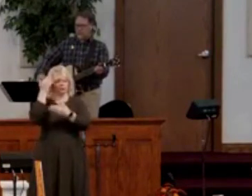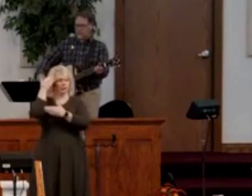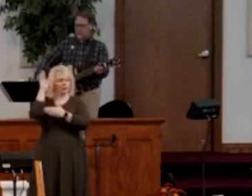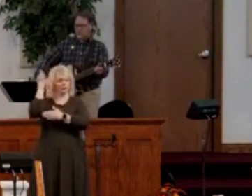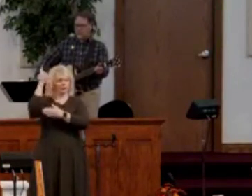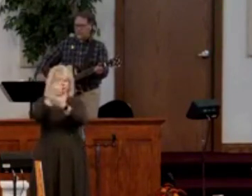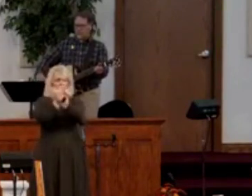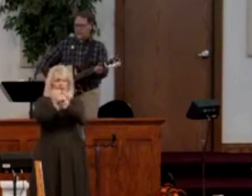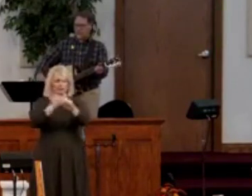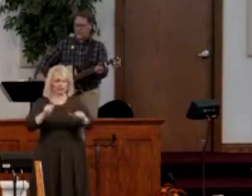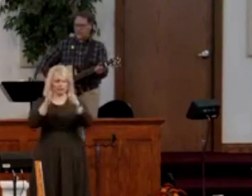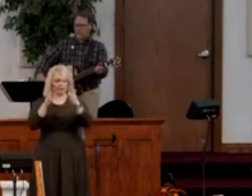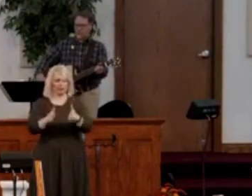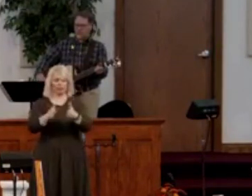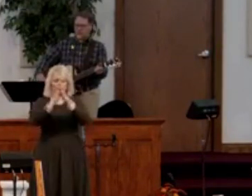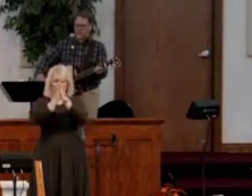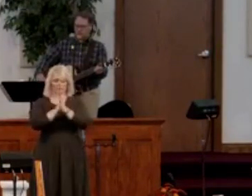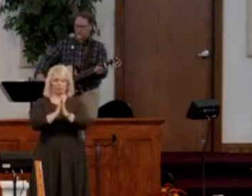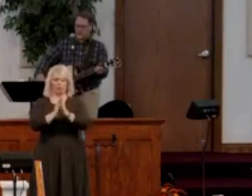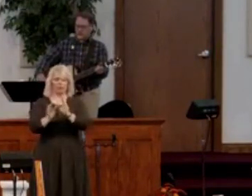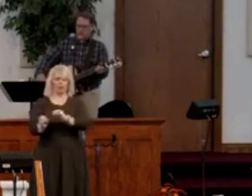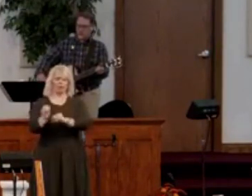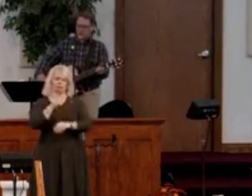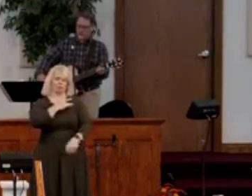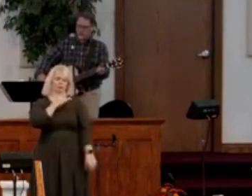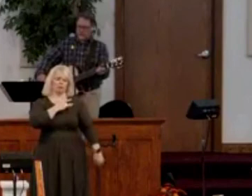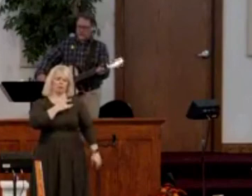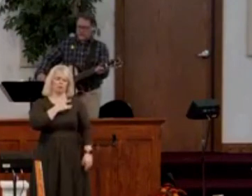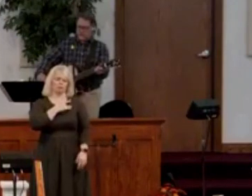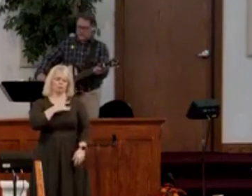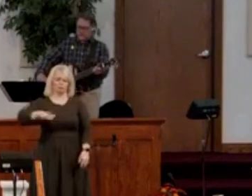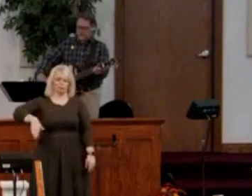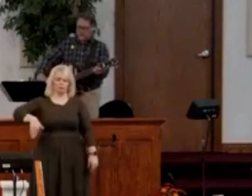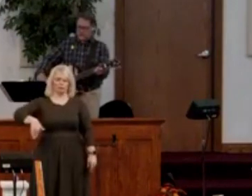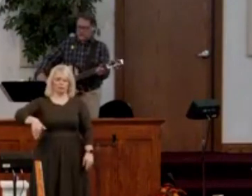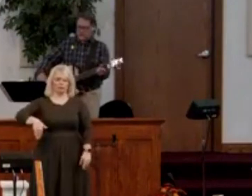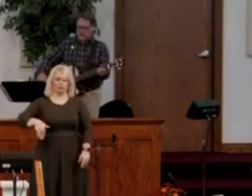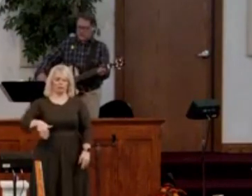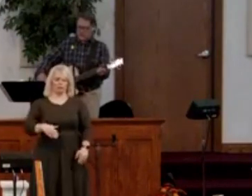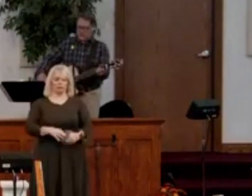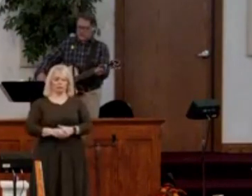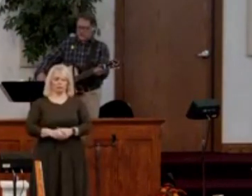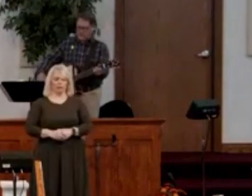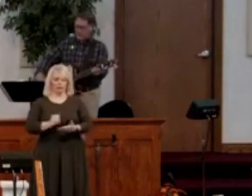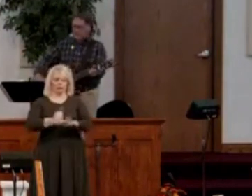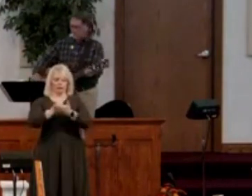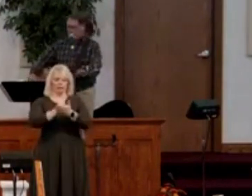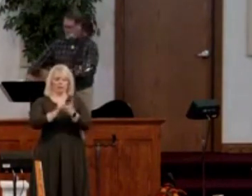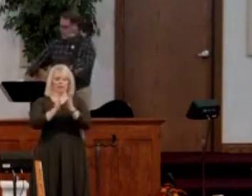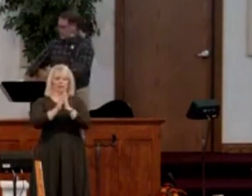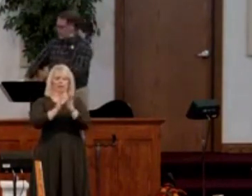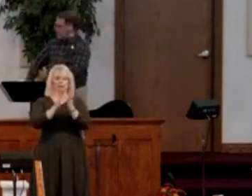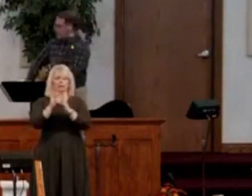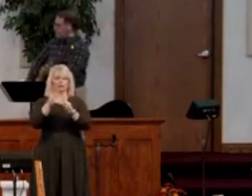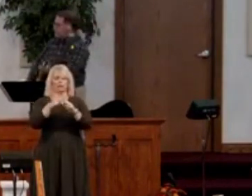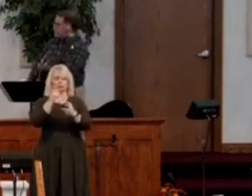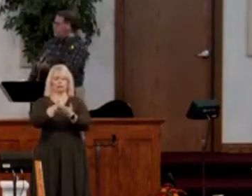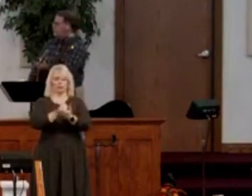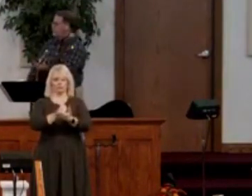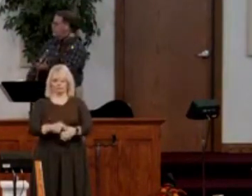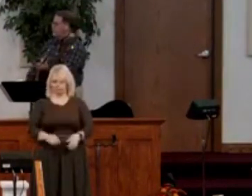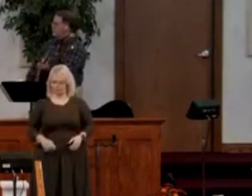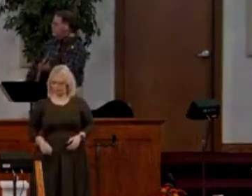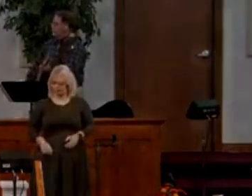their Lord and Savior, we pray, Father, that you move in their heart before it's too late. Help them, Lord, and we ask these things in Jesus' precious name.